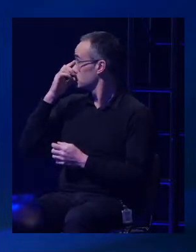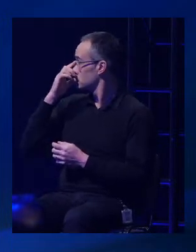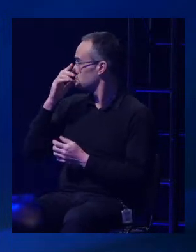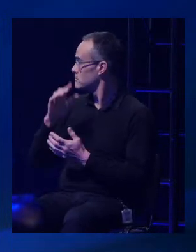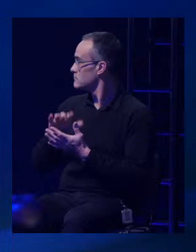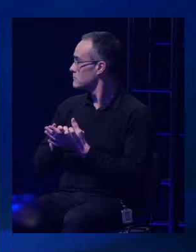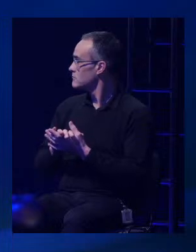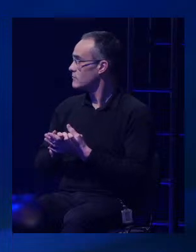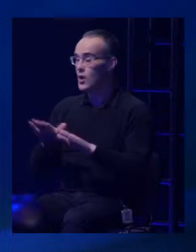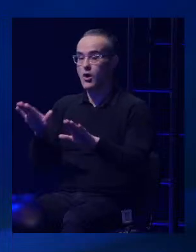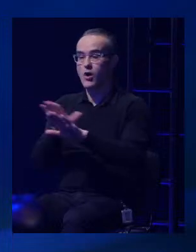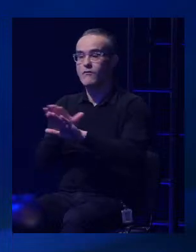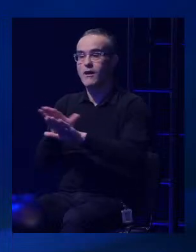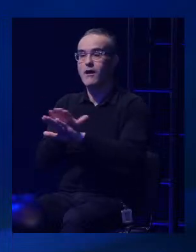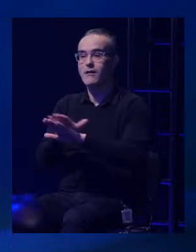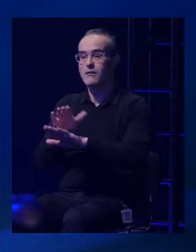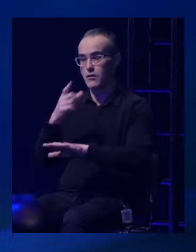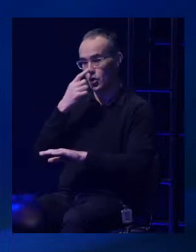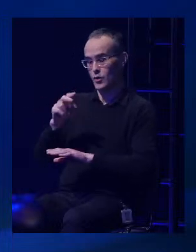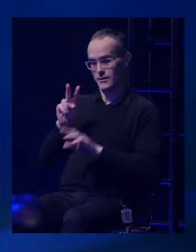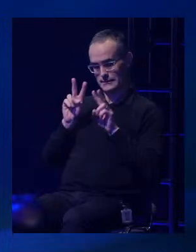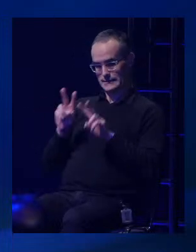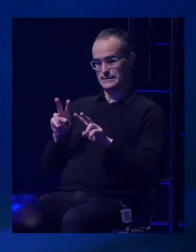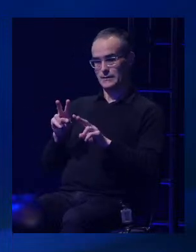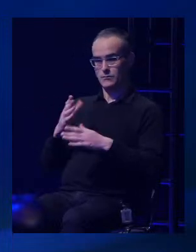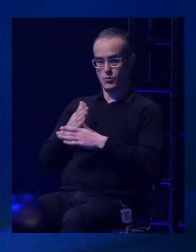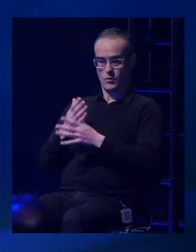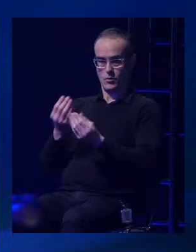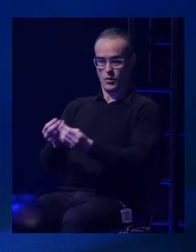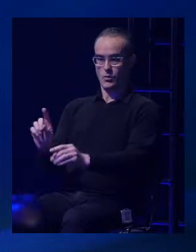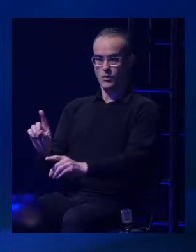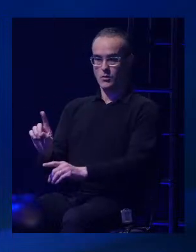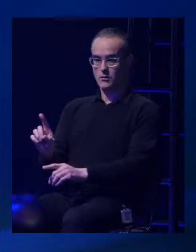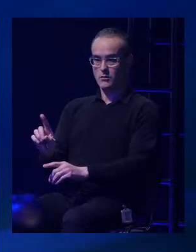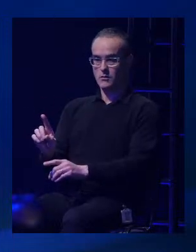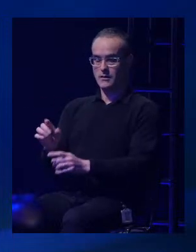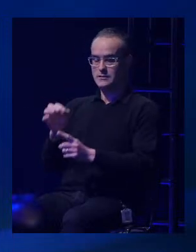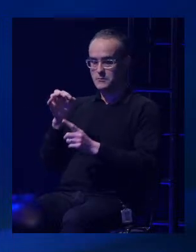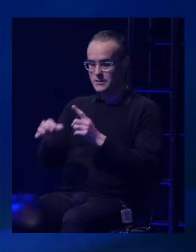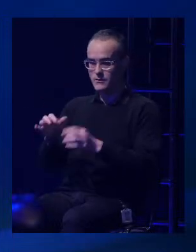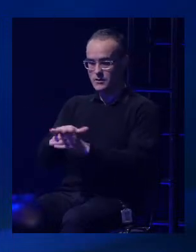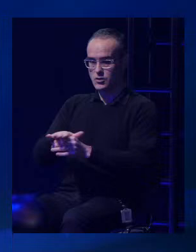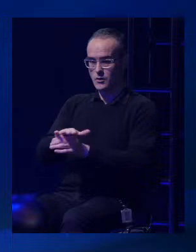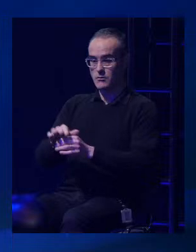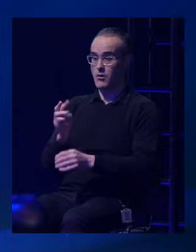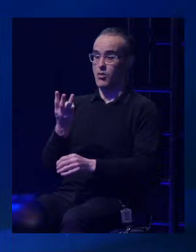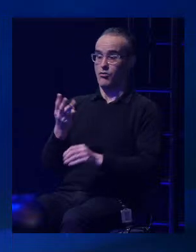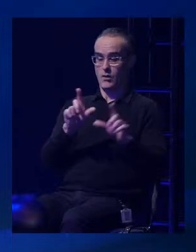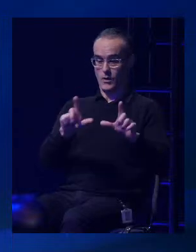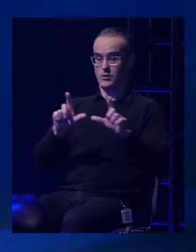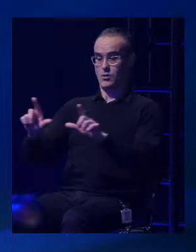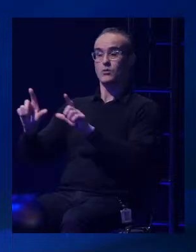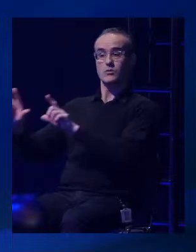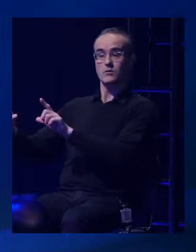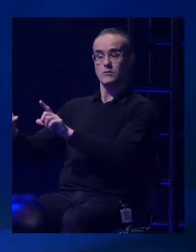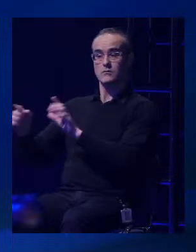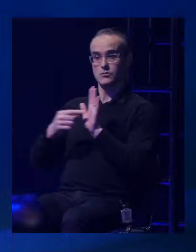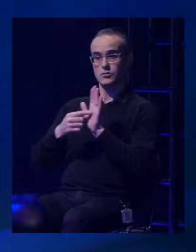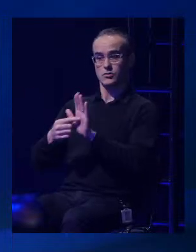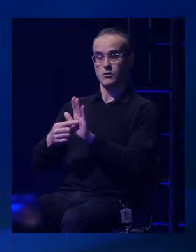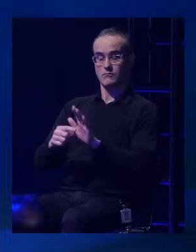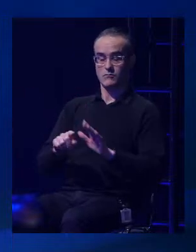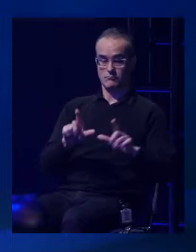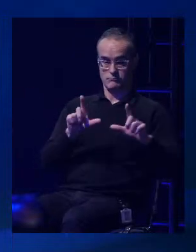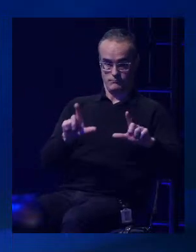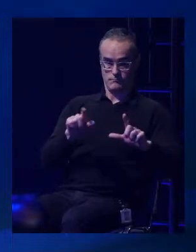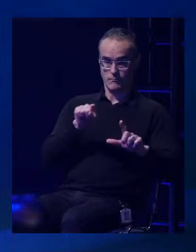So overlay, you're able to see exactly what you're working with. In this particular circumstance, we're showing the 3 windows here. So we have the first window,